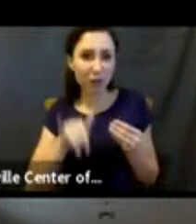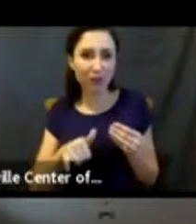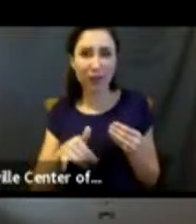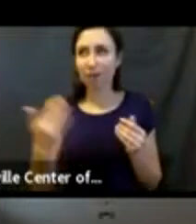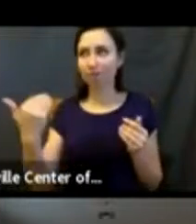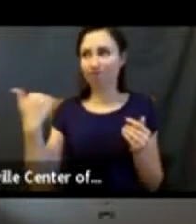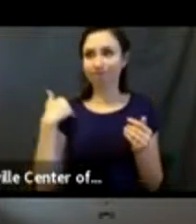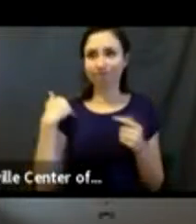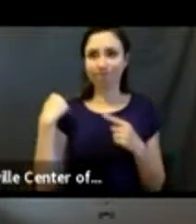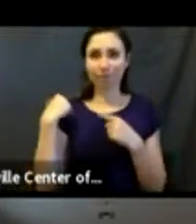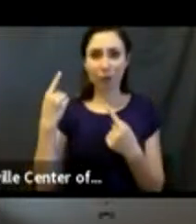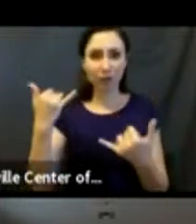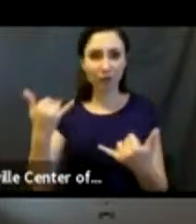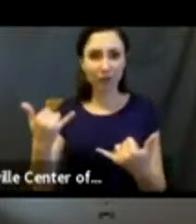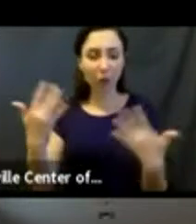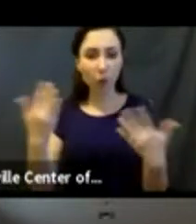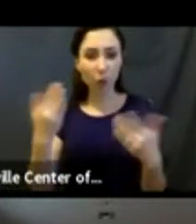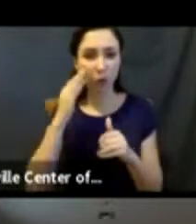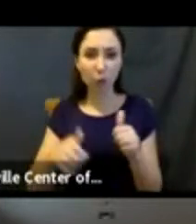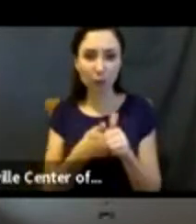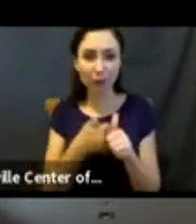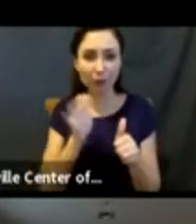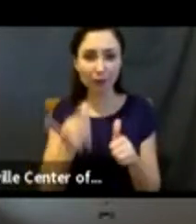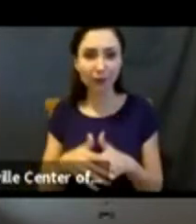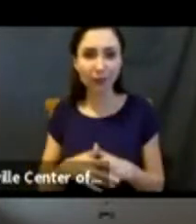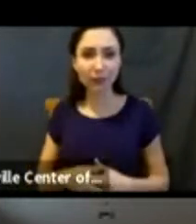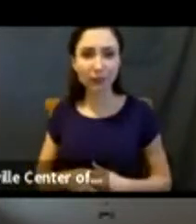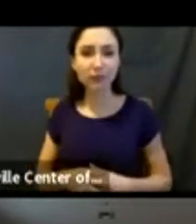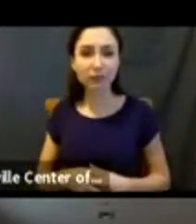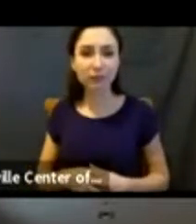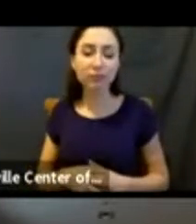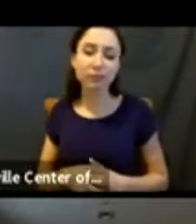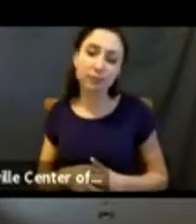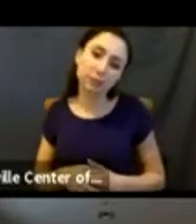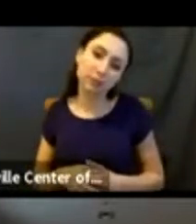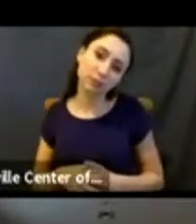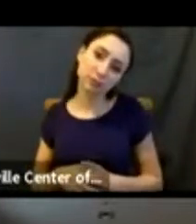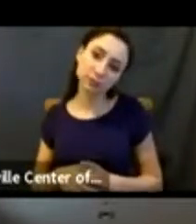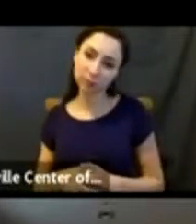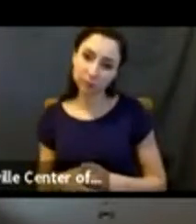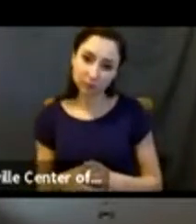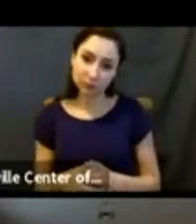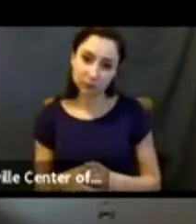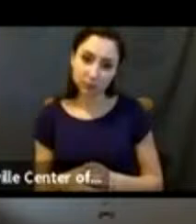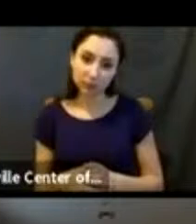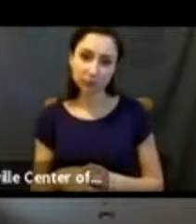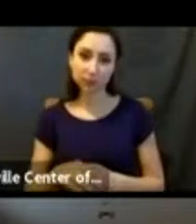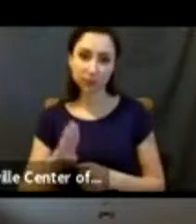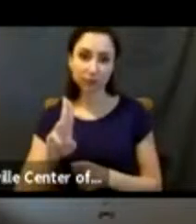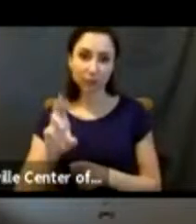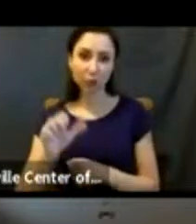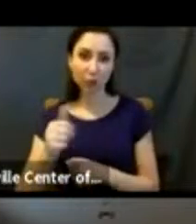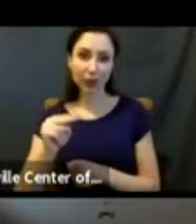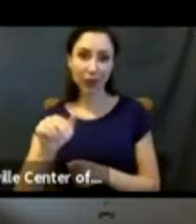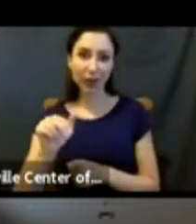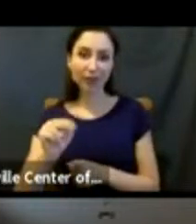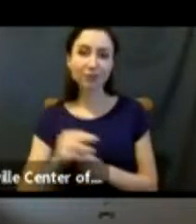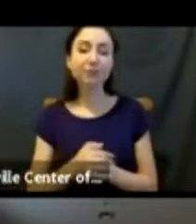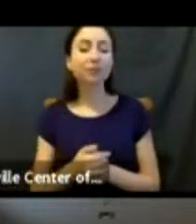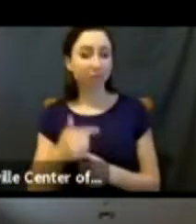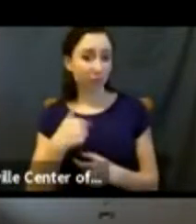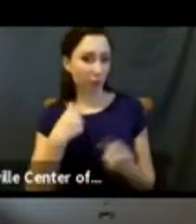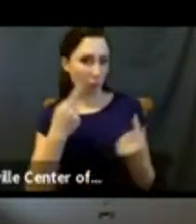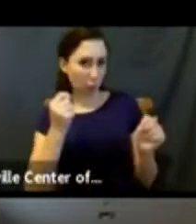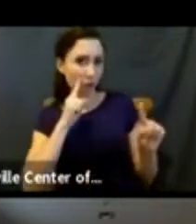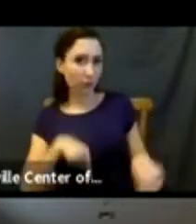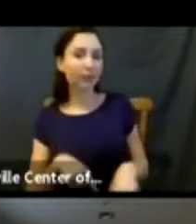otherwise, to sort of back that up? So I'll take a stab at that first time. So what we know from